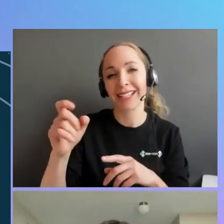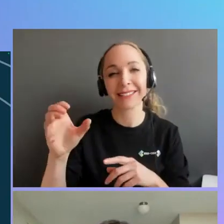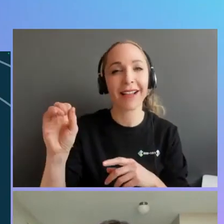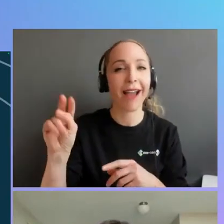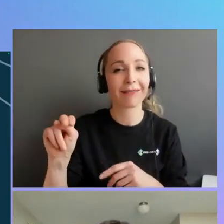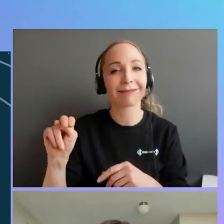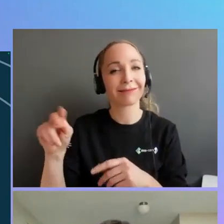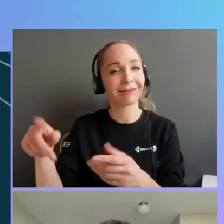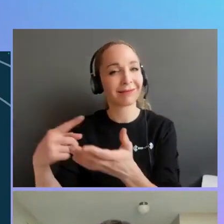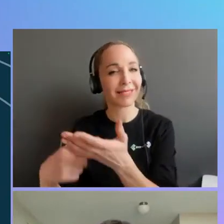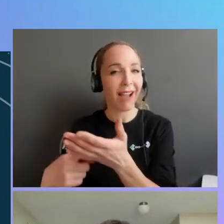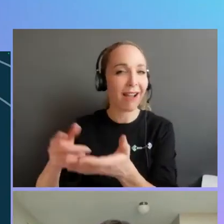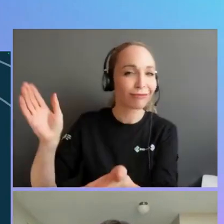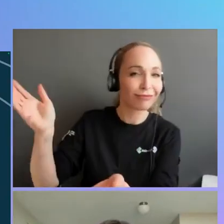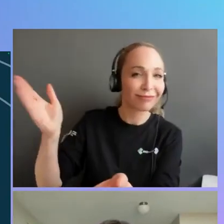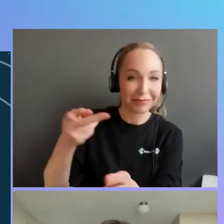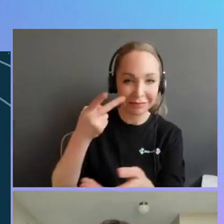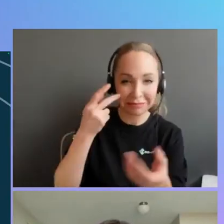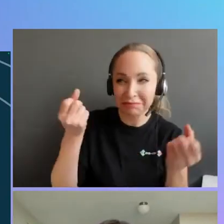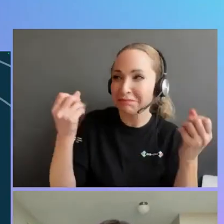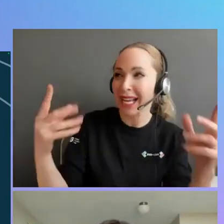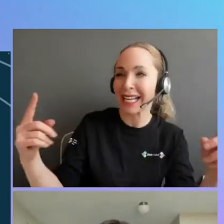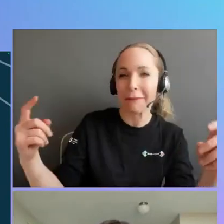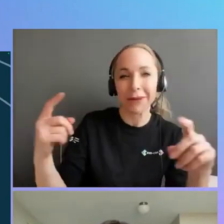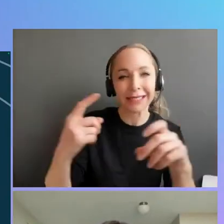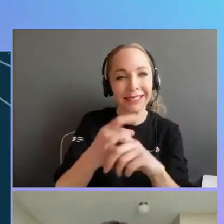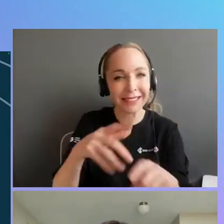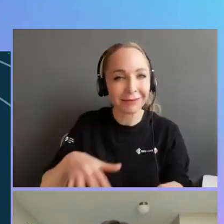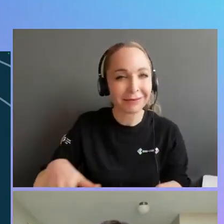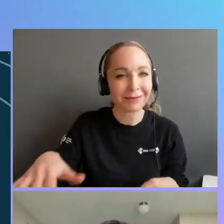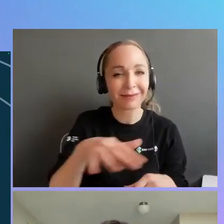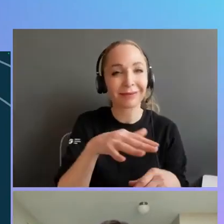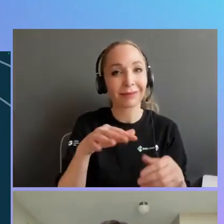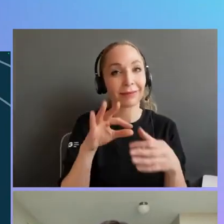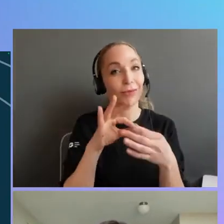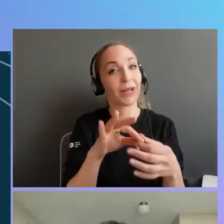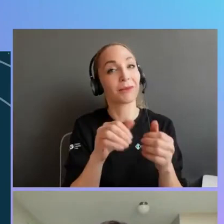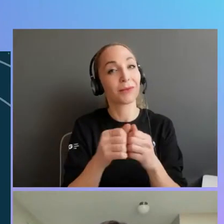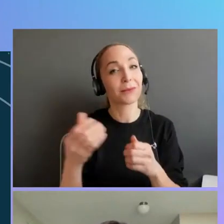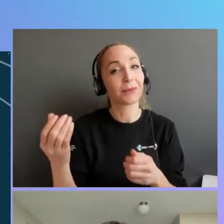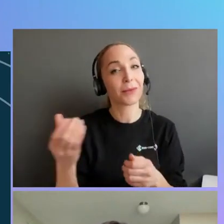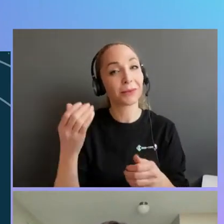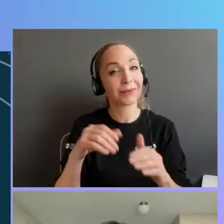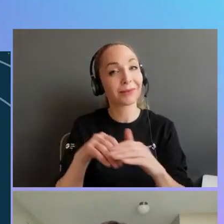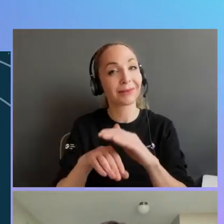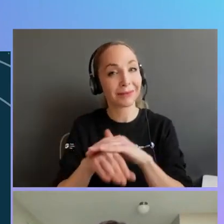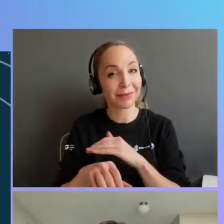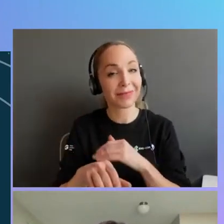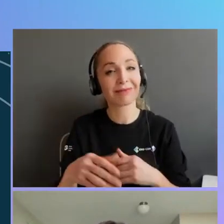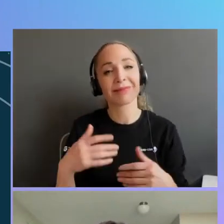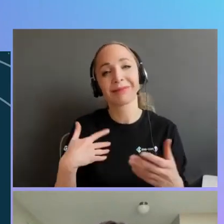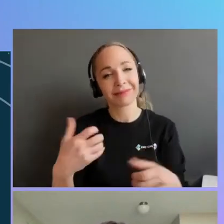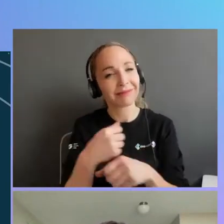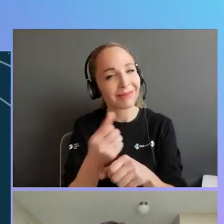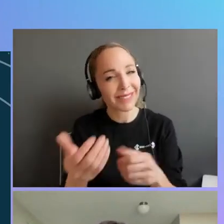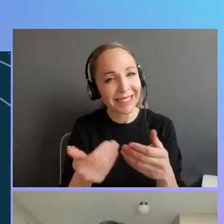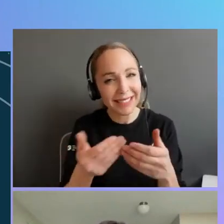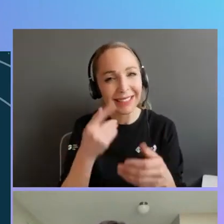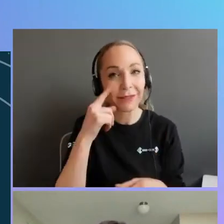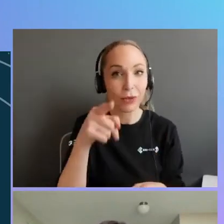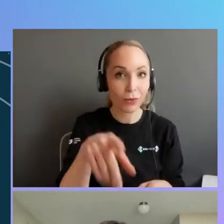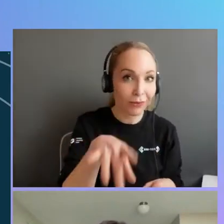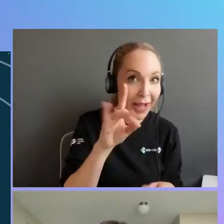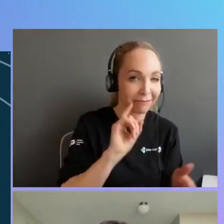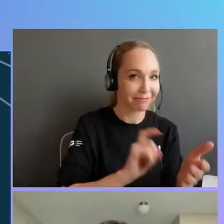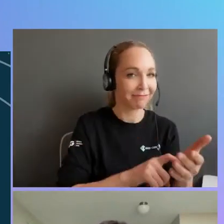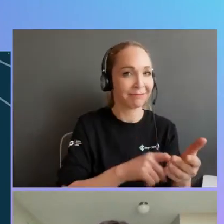of complexity in the mobile app accessibility field, and we really want to make it as easy as possible for you to find and fix accessibility